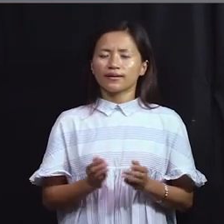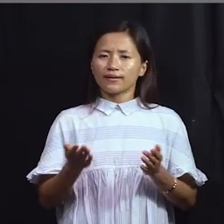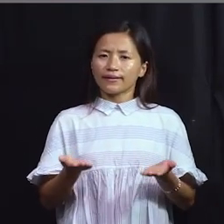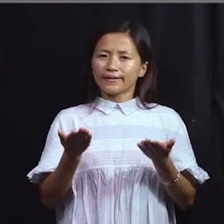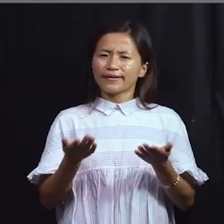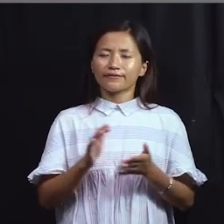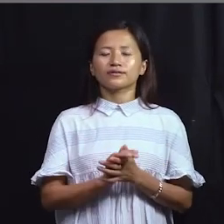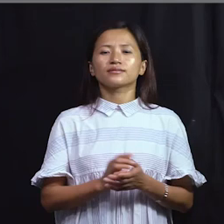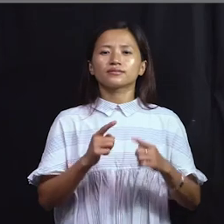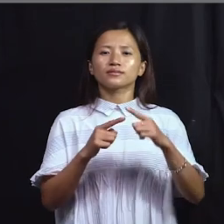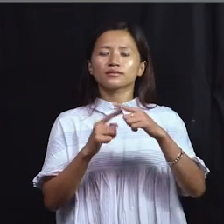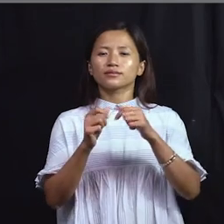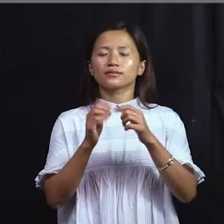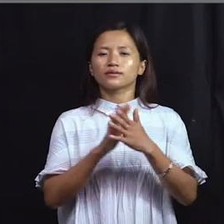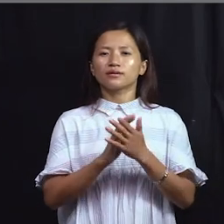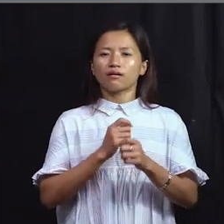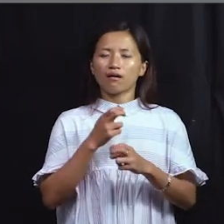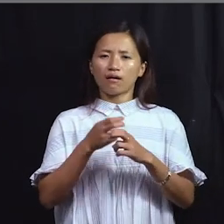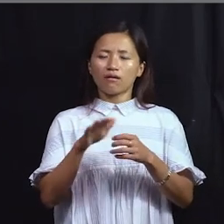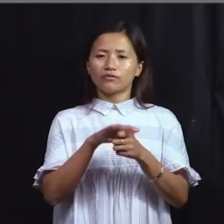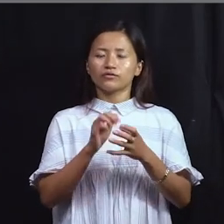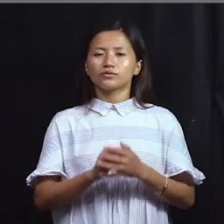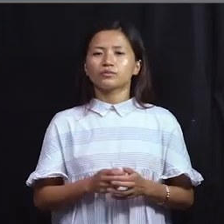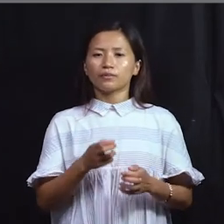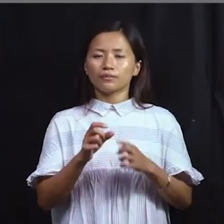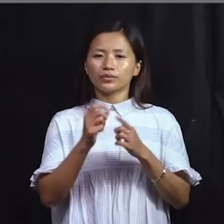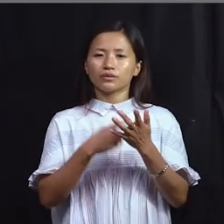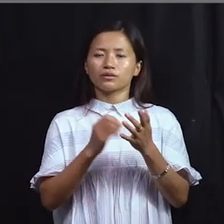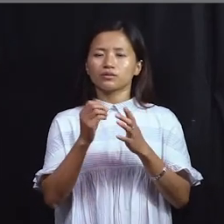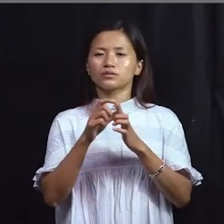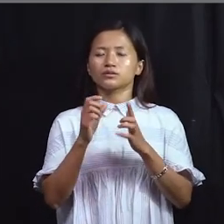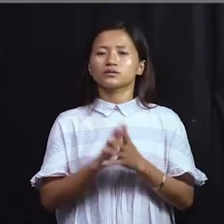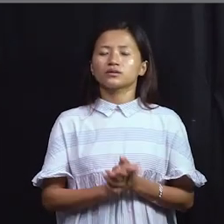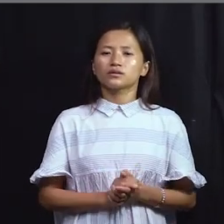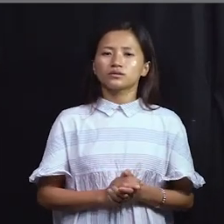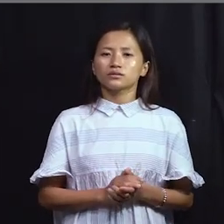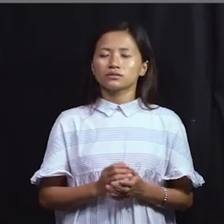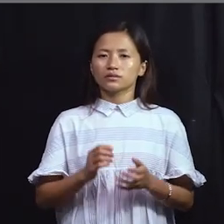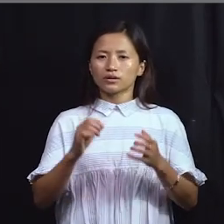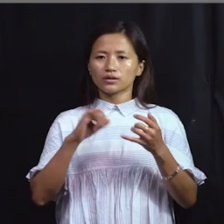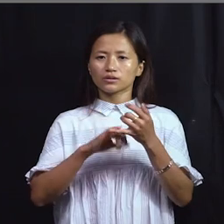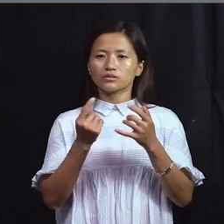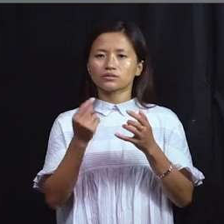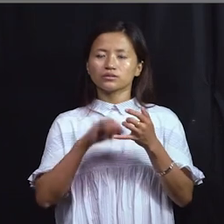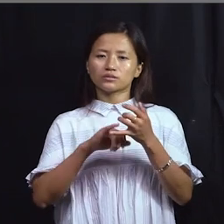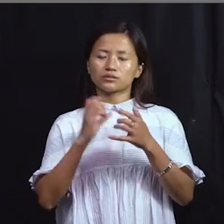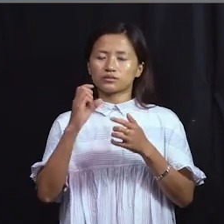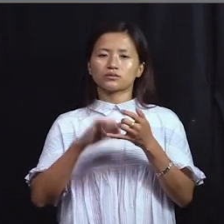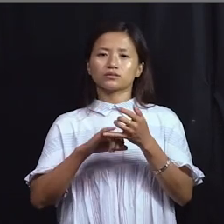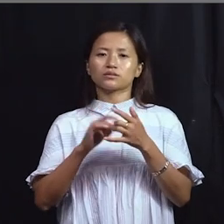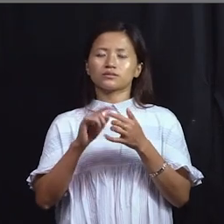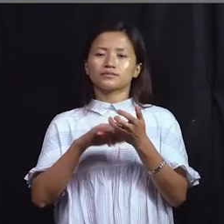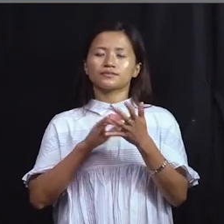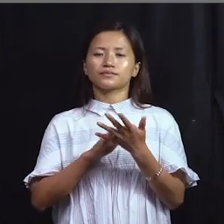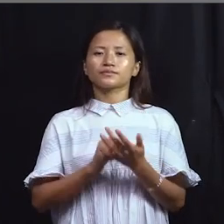be imposed on those harmful products. Subsidies can be given on those production units